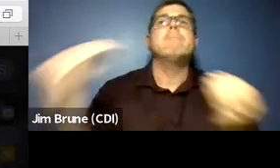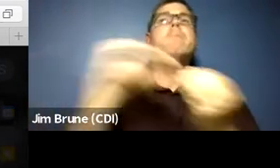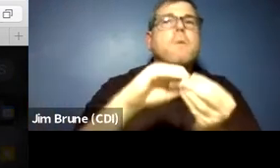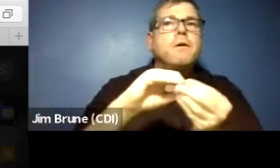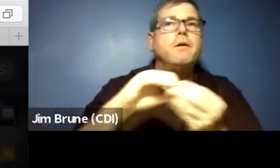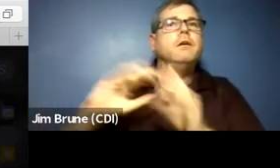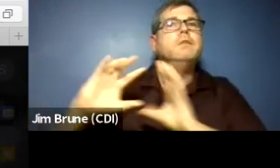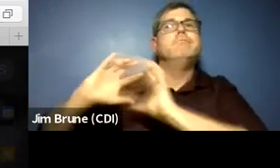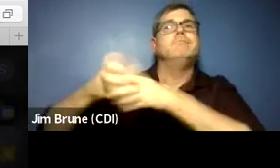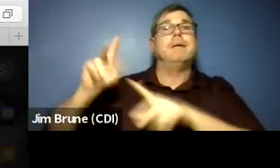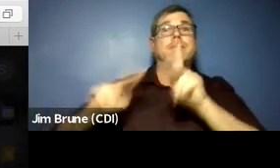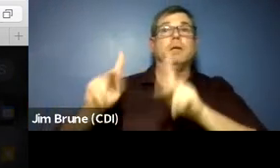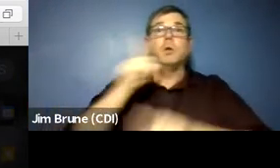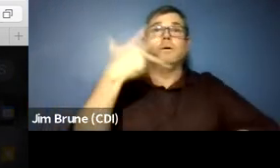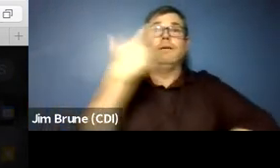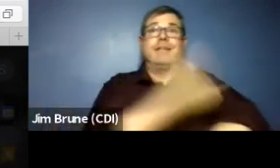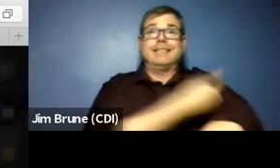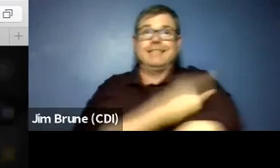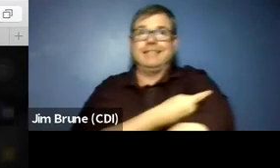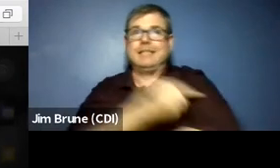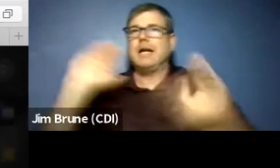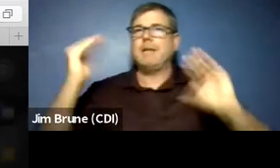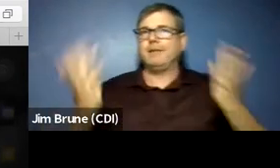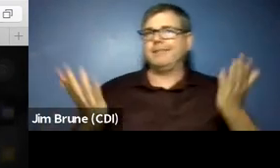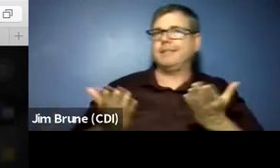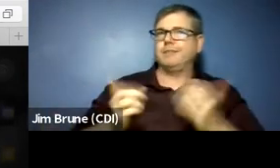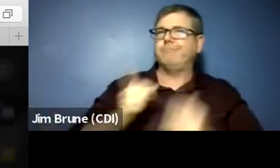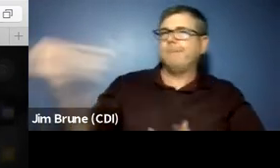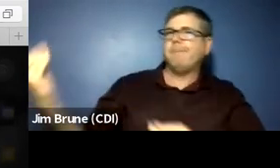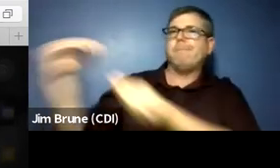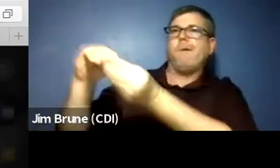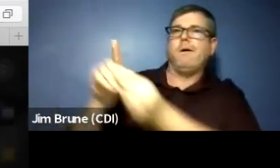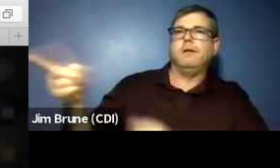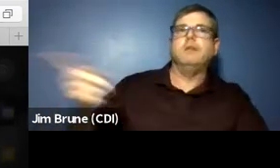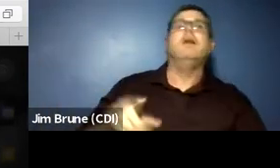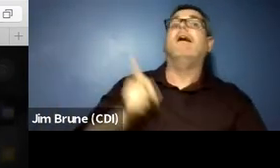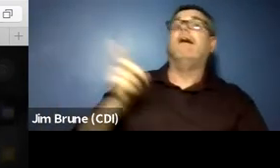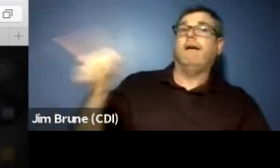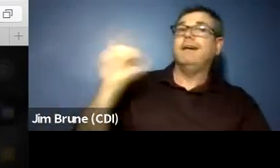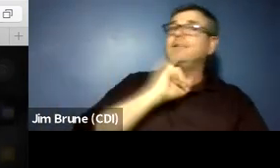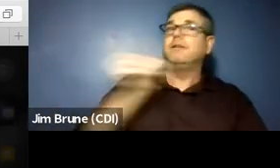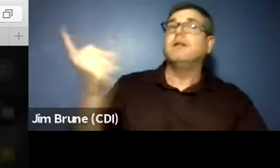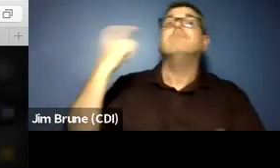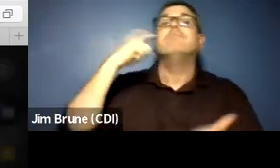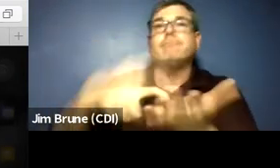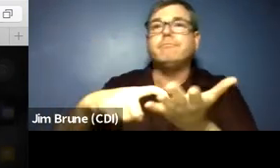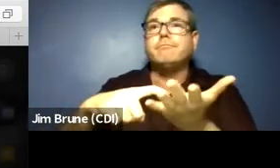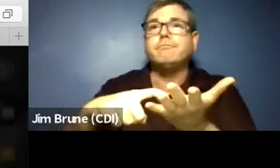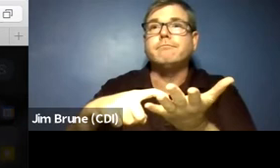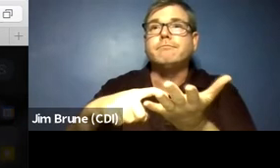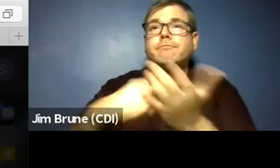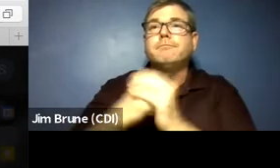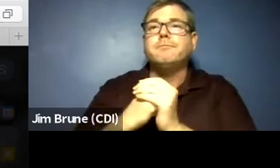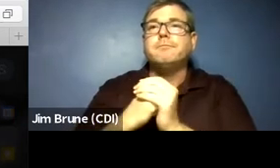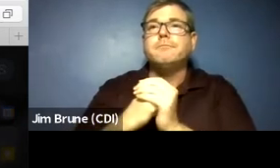vaccinated, and they are finding that it is, getting to that level where